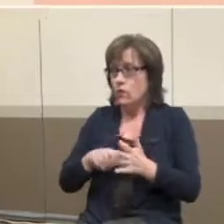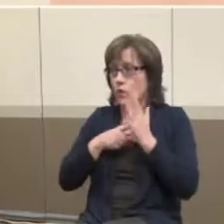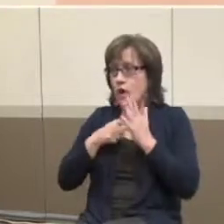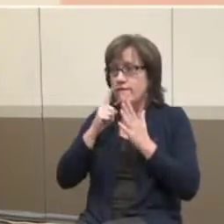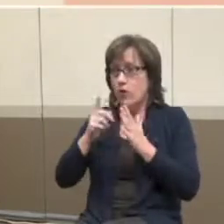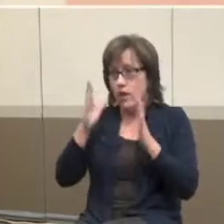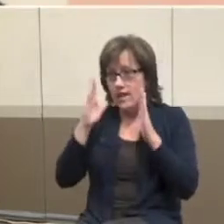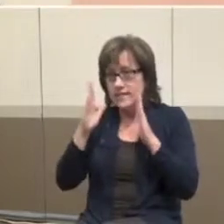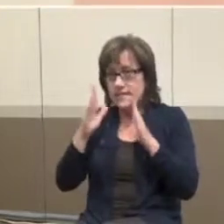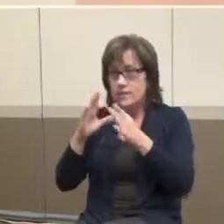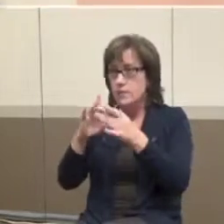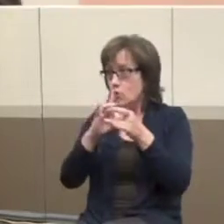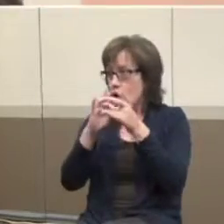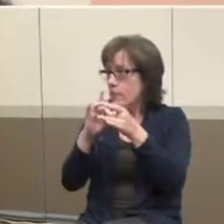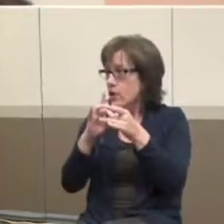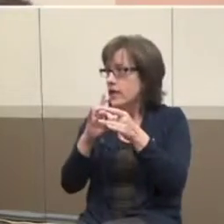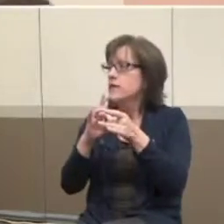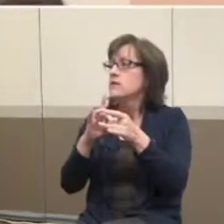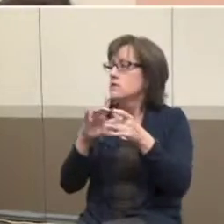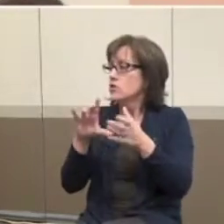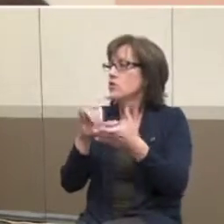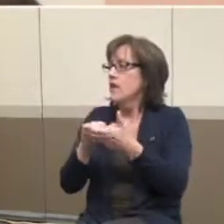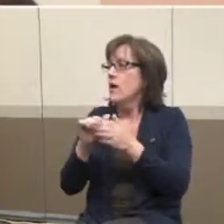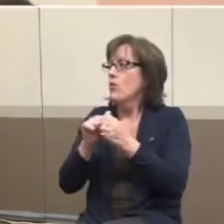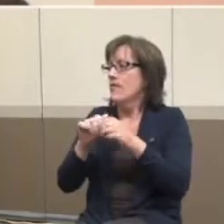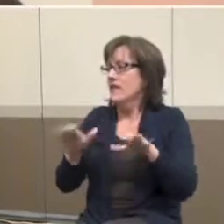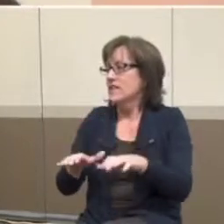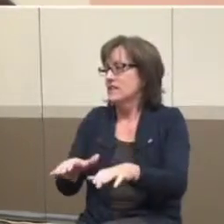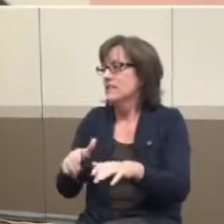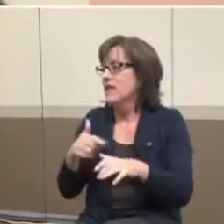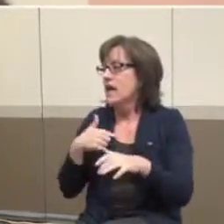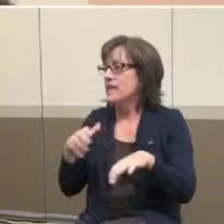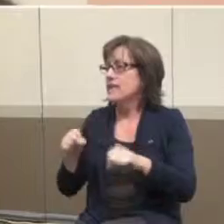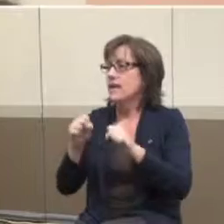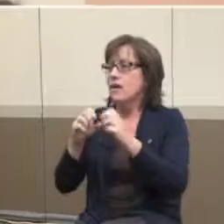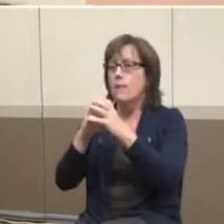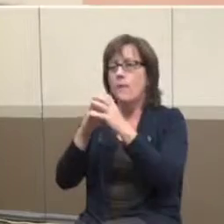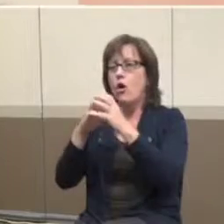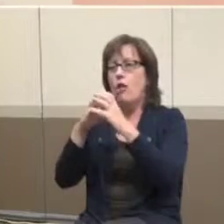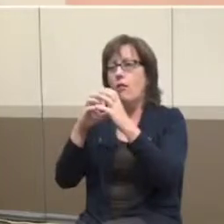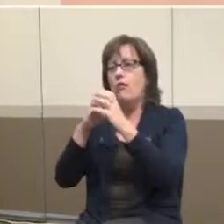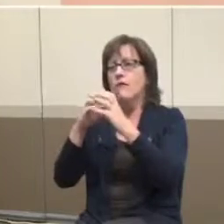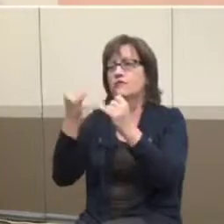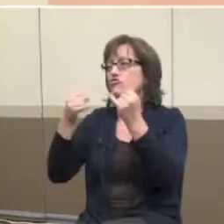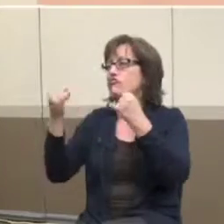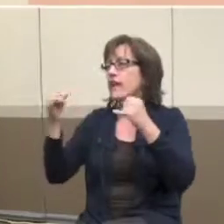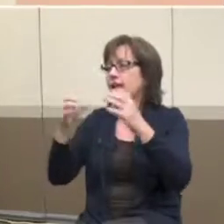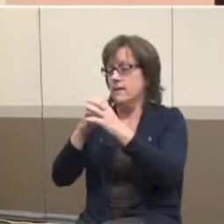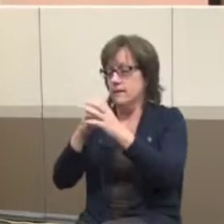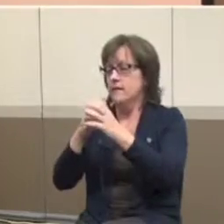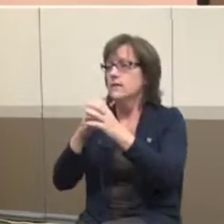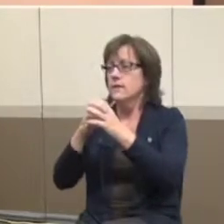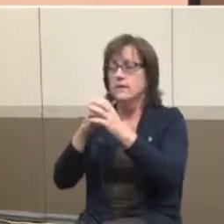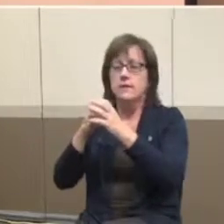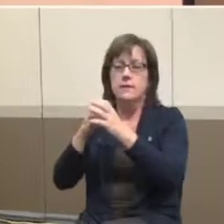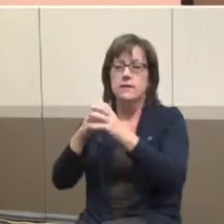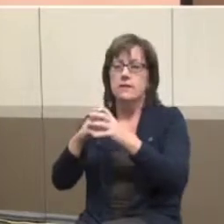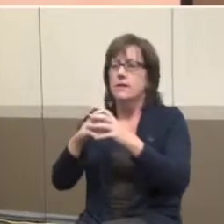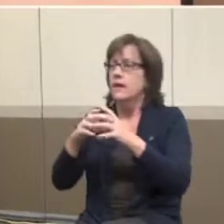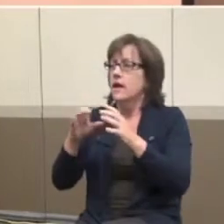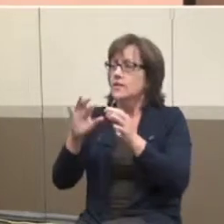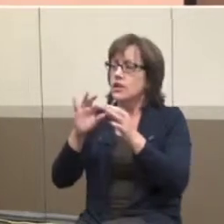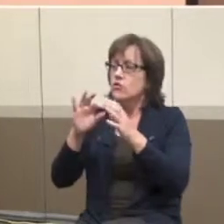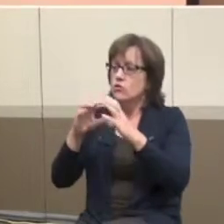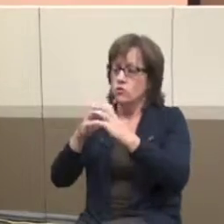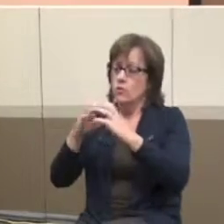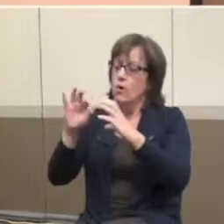cooperating. So we do that with an activity where I take a ball of string and I start out and I start to